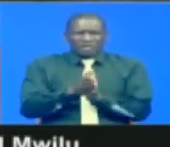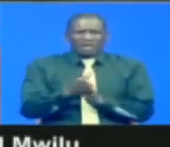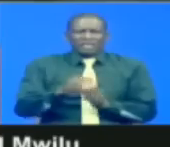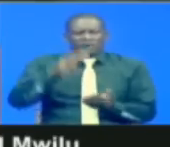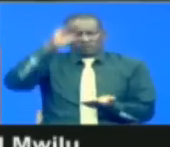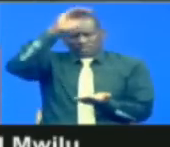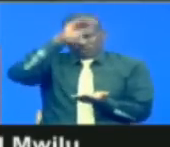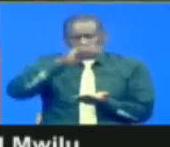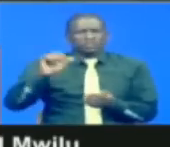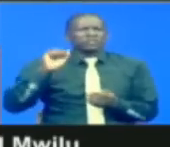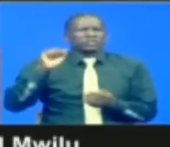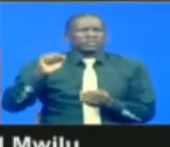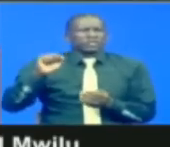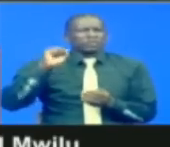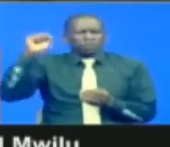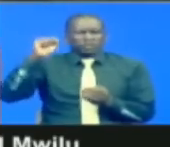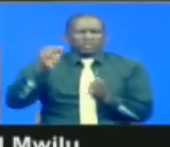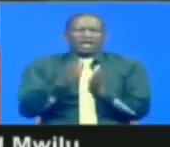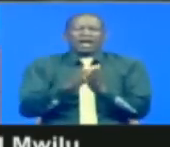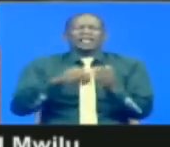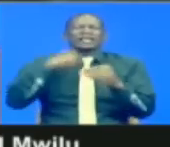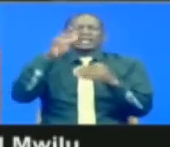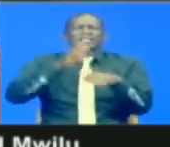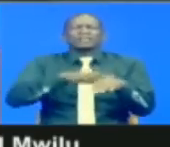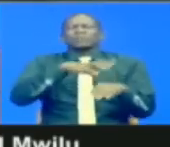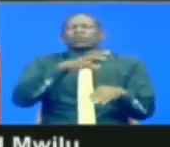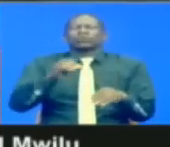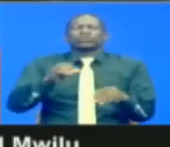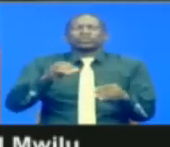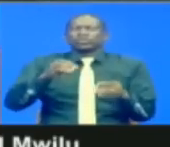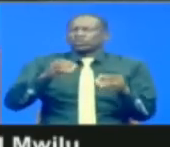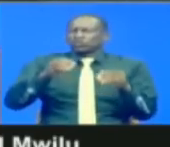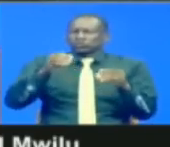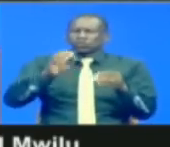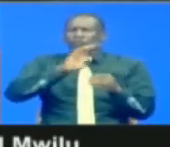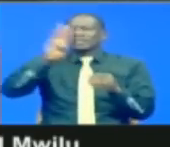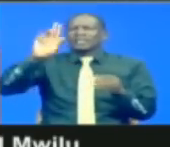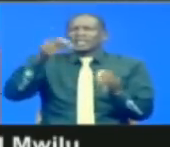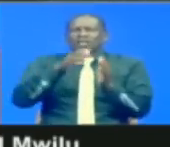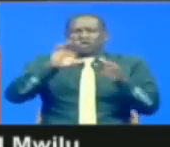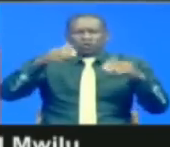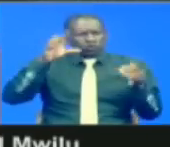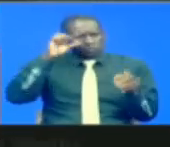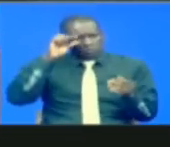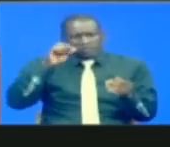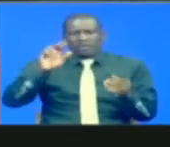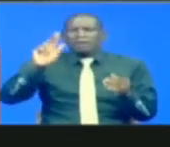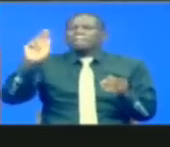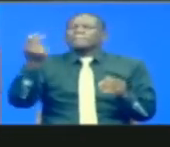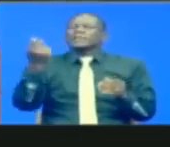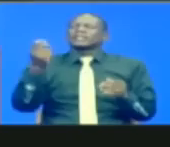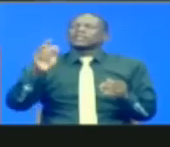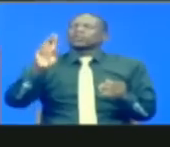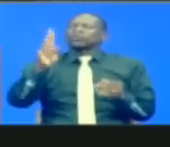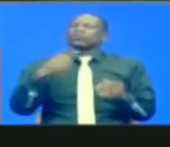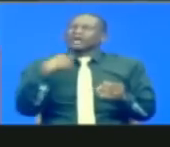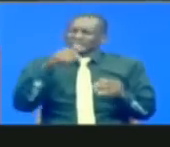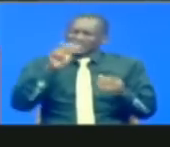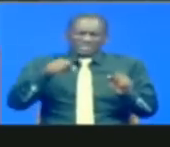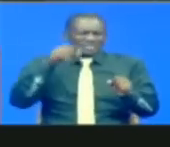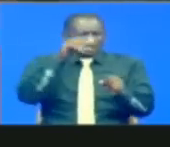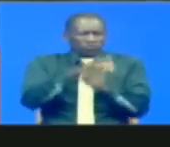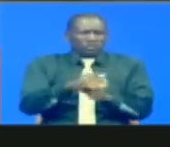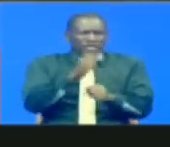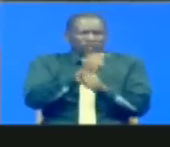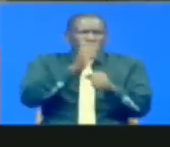The next time he goes to Western or he goes to Coast, then agenda changes. So President maybe would say that this is now too much. So what do I